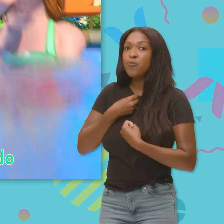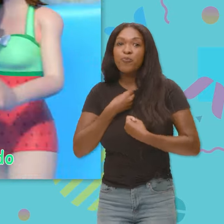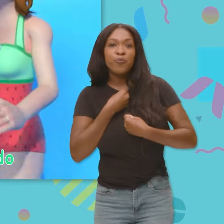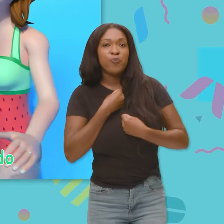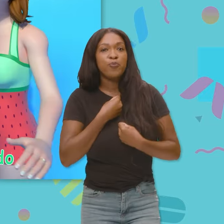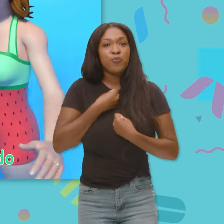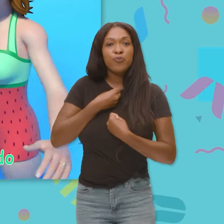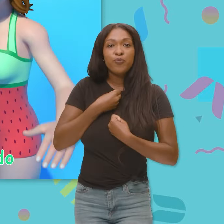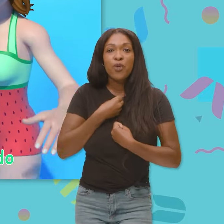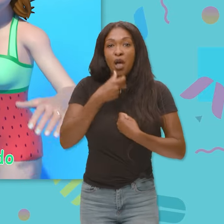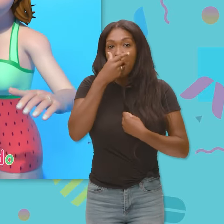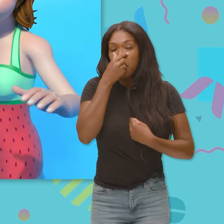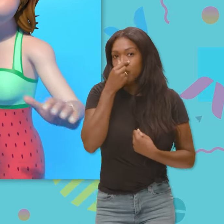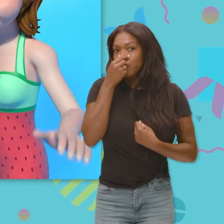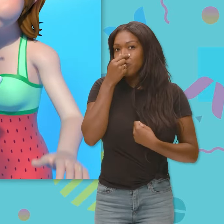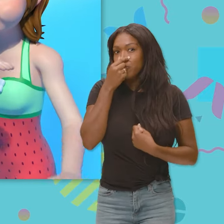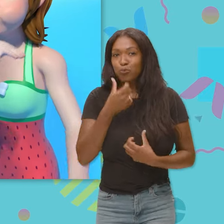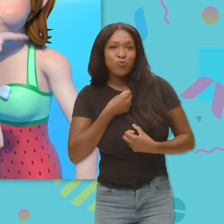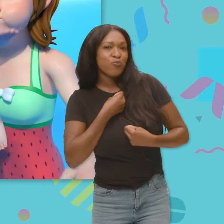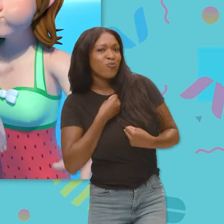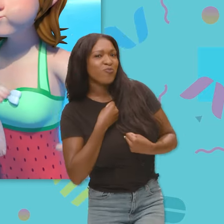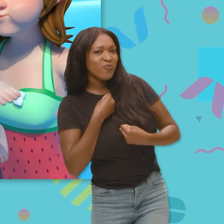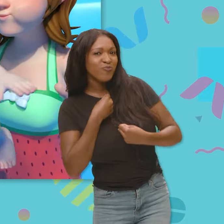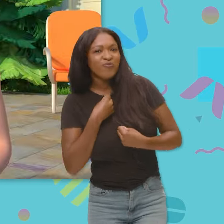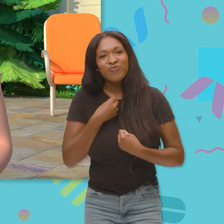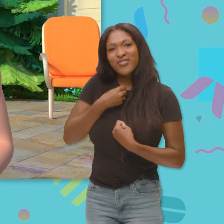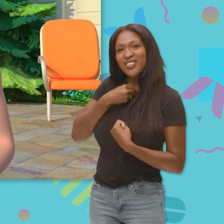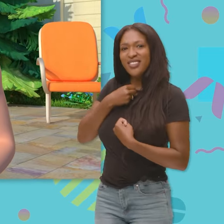Hold my breath, do-do-do-do-do-do-do Hold my breath